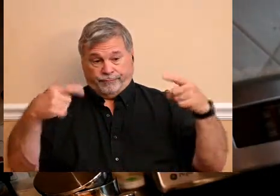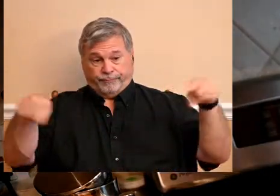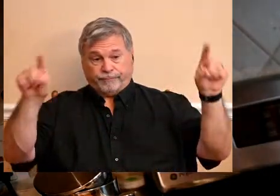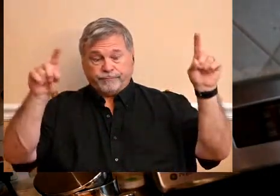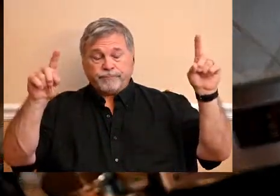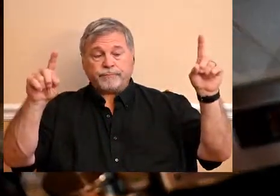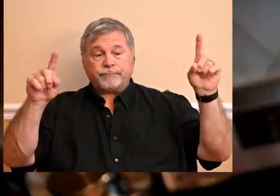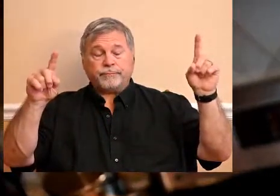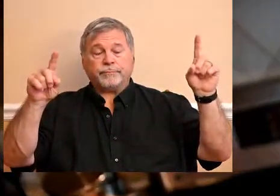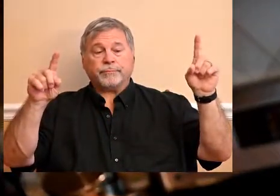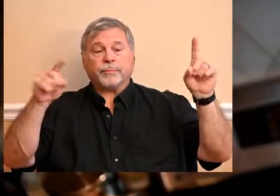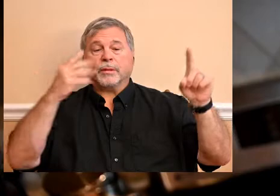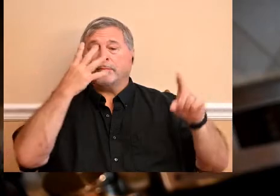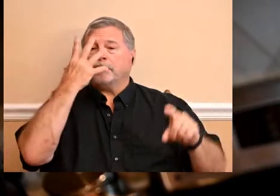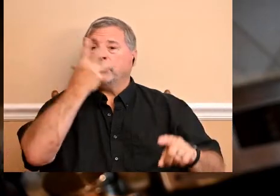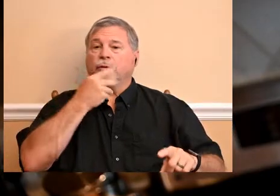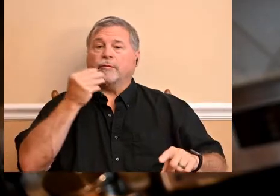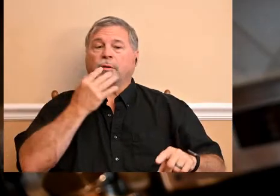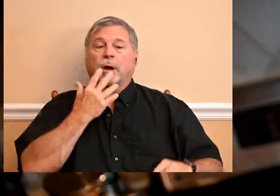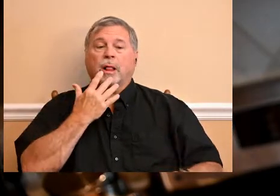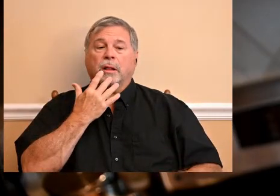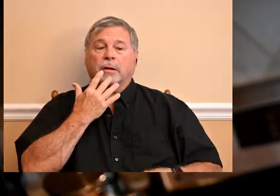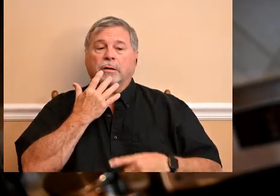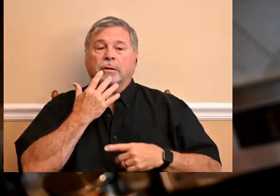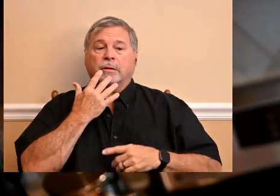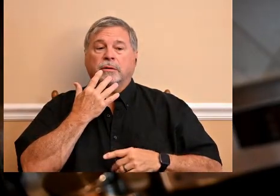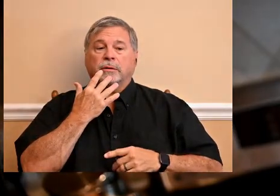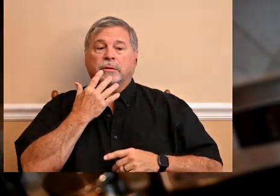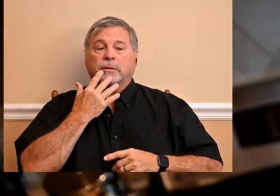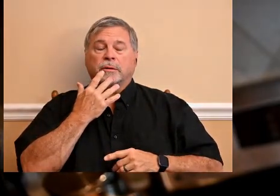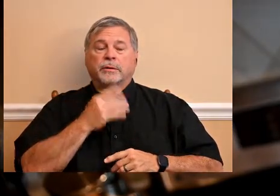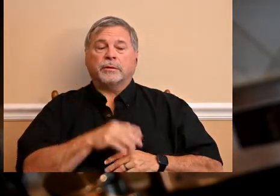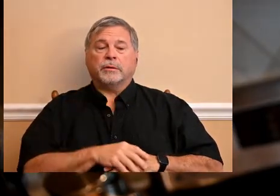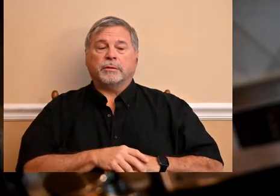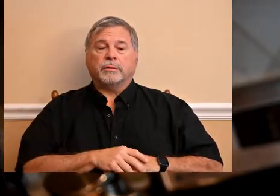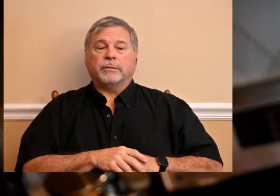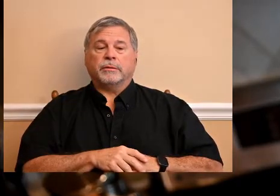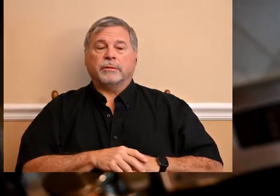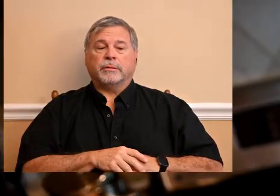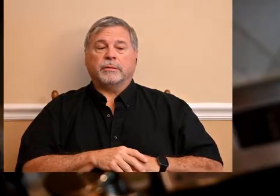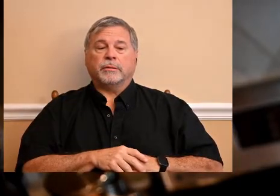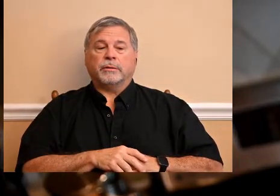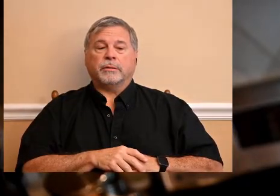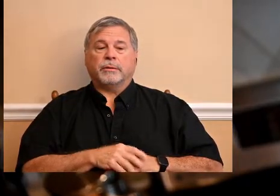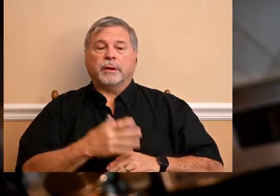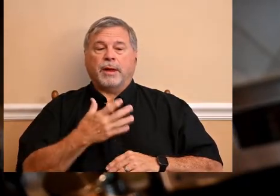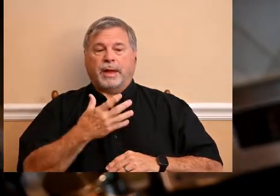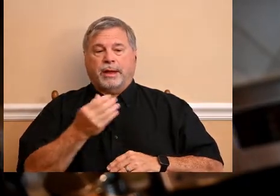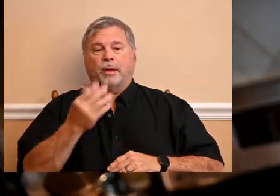And what you're going to end up with is a beautiful color.